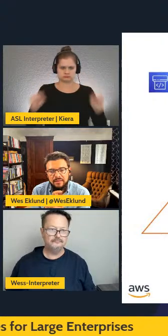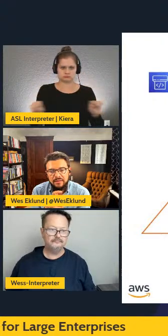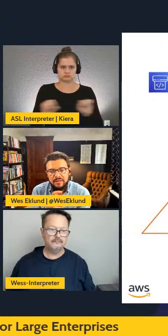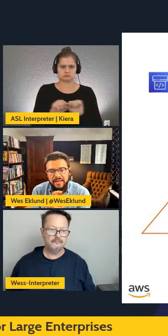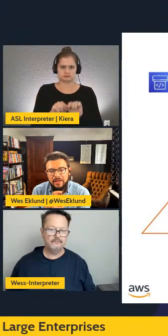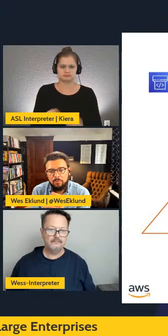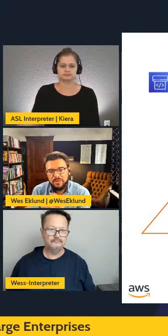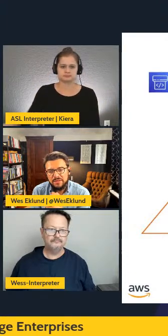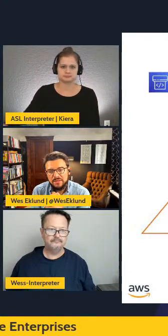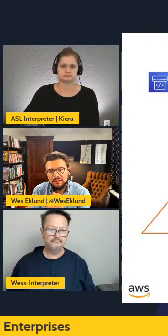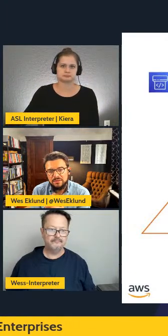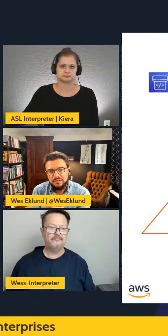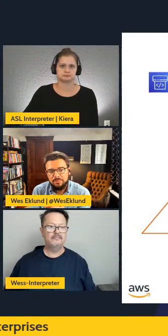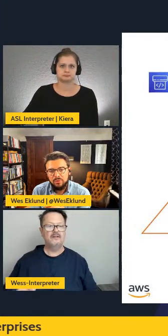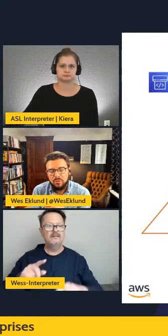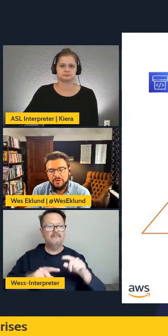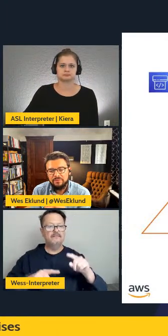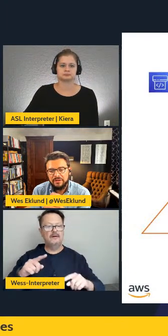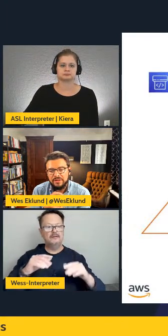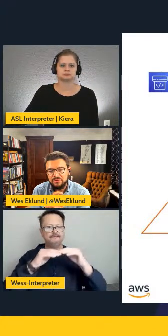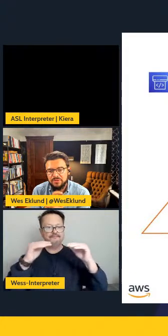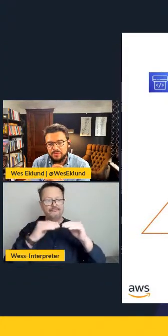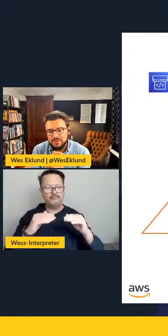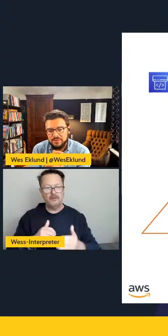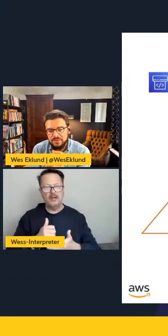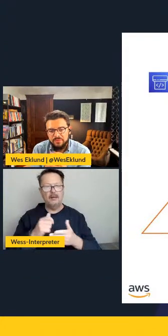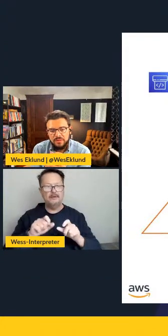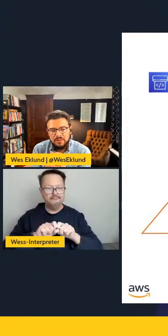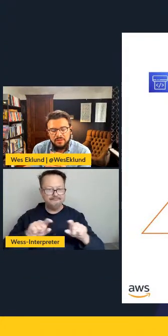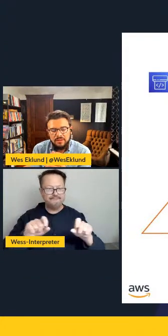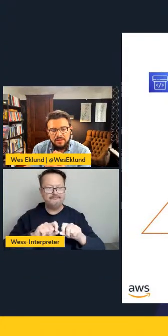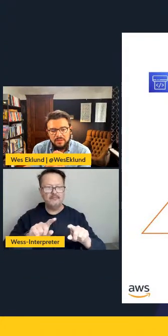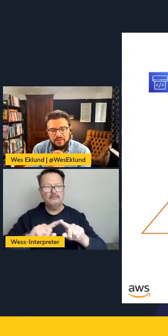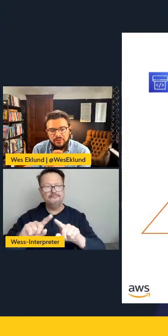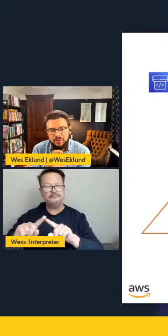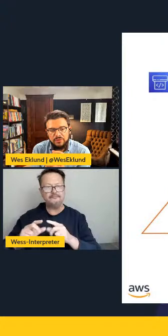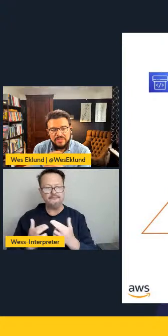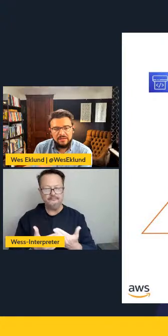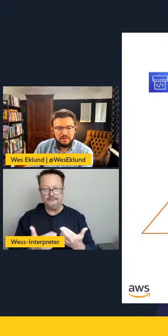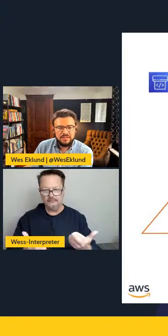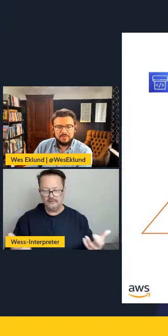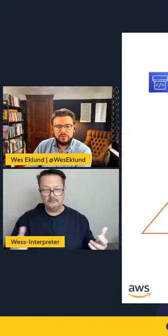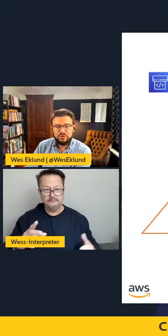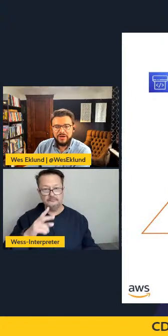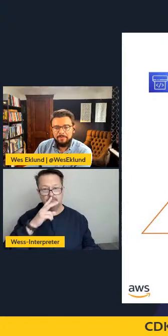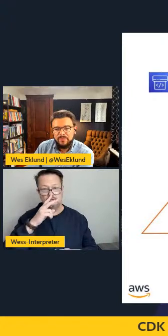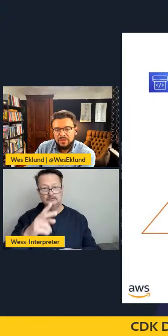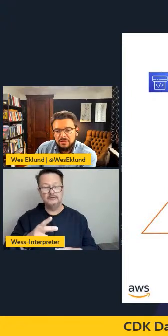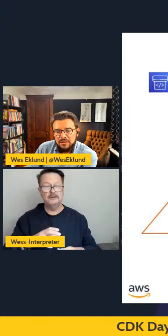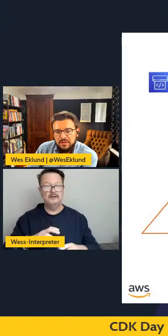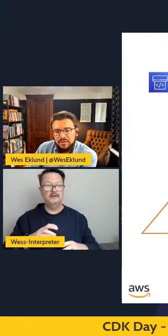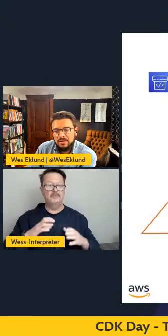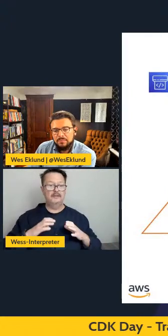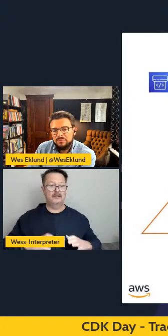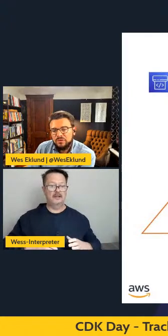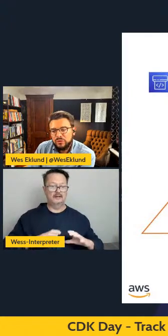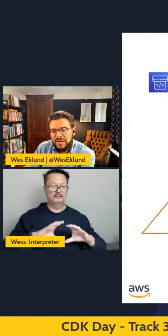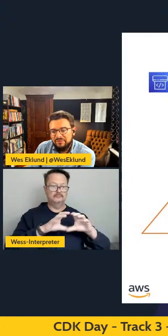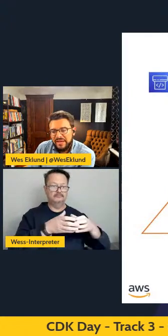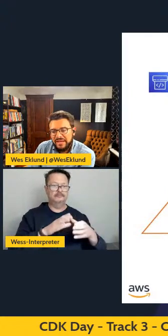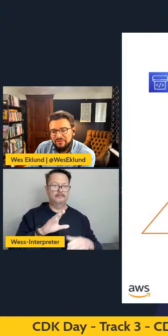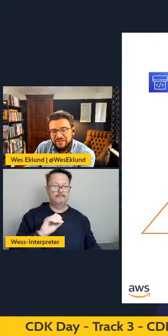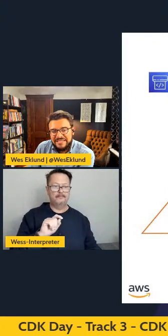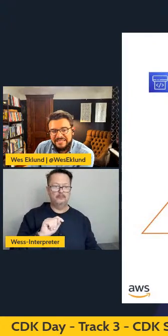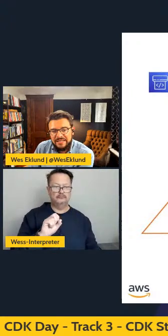that help us deploy various resources. And so you see in our custom bootstrap,